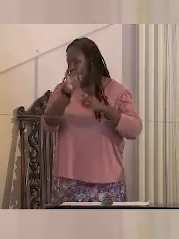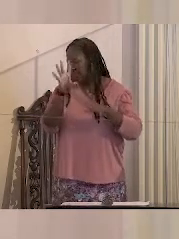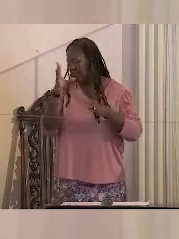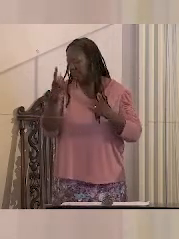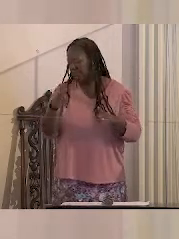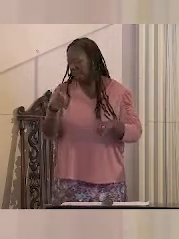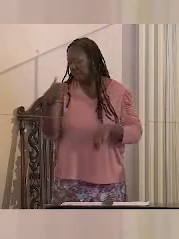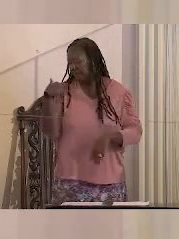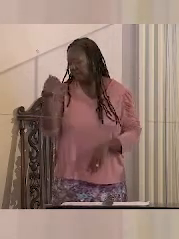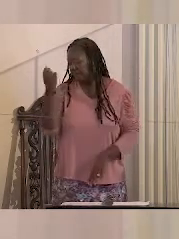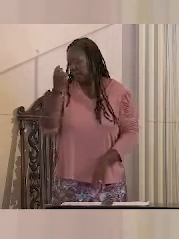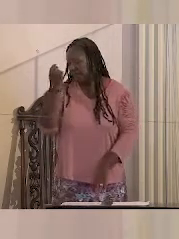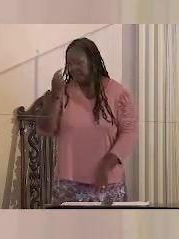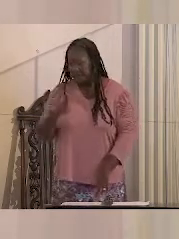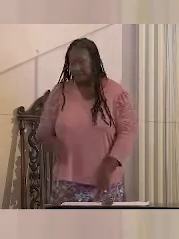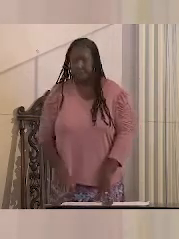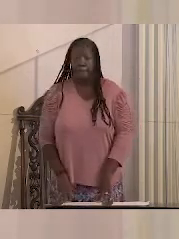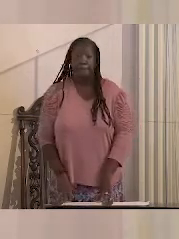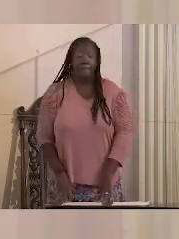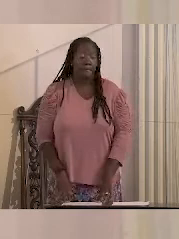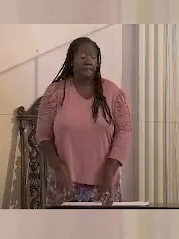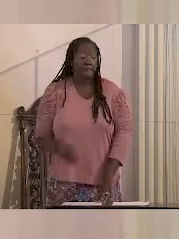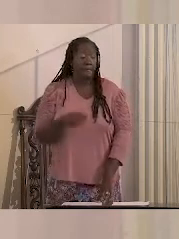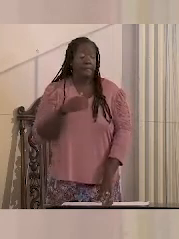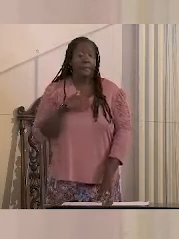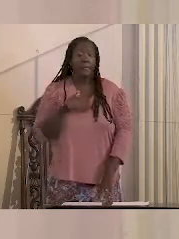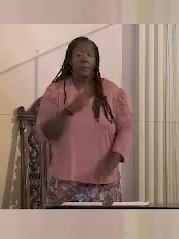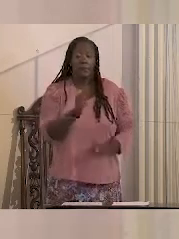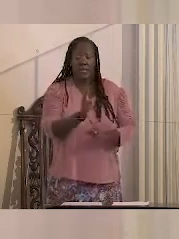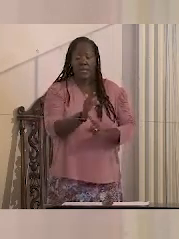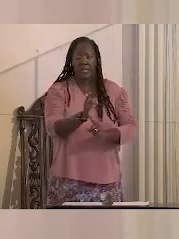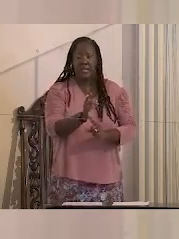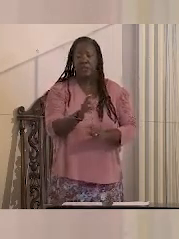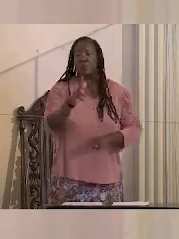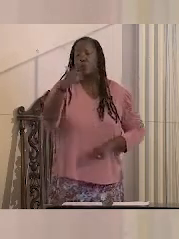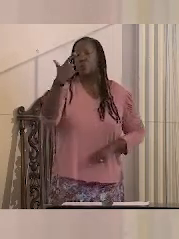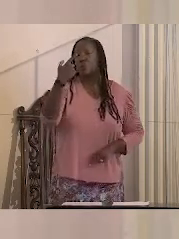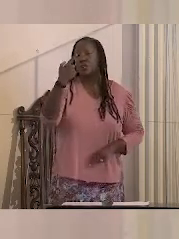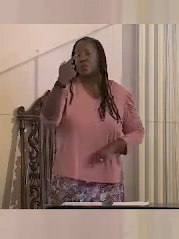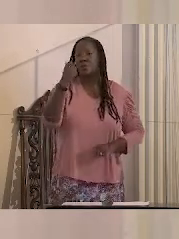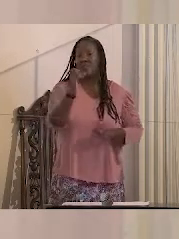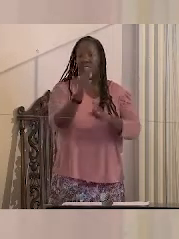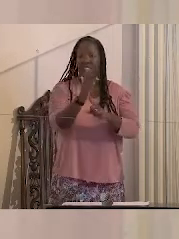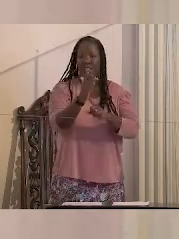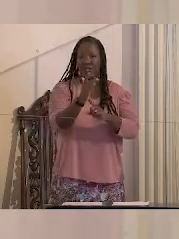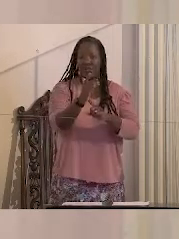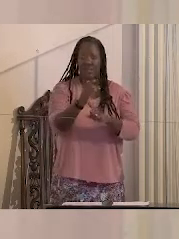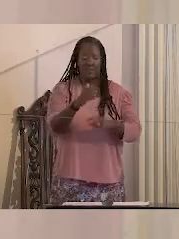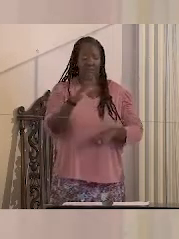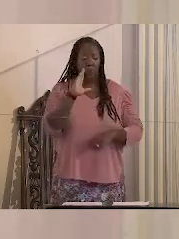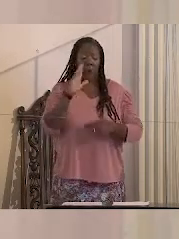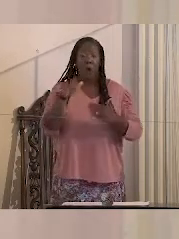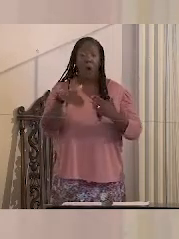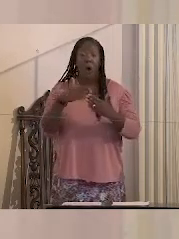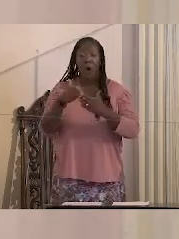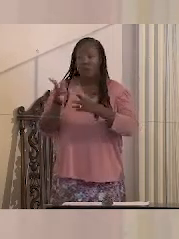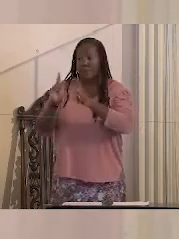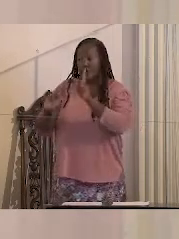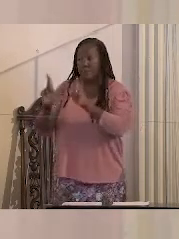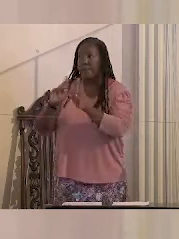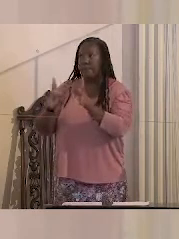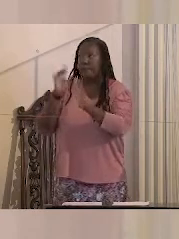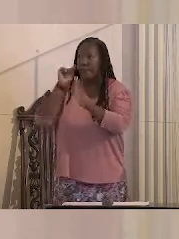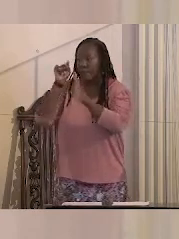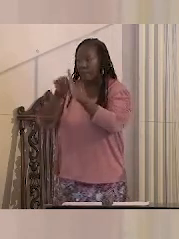We have lit 21 candles on the altar and have the names of all those persons killed